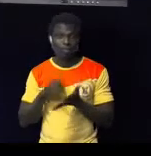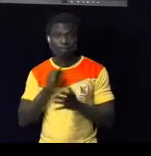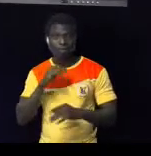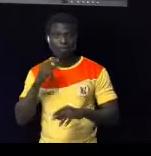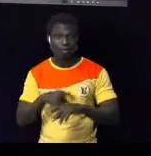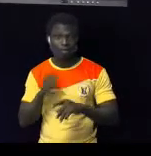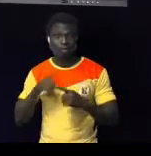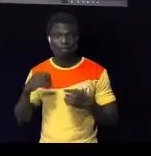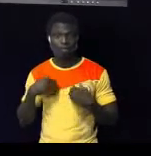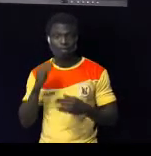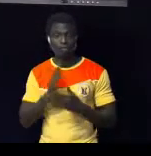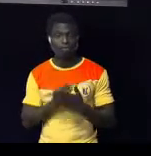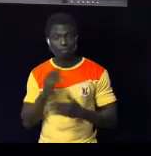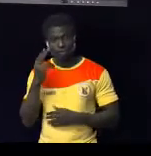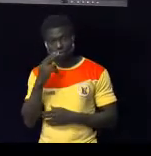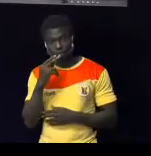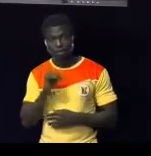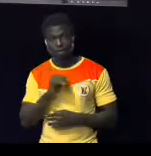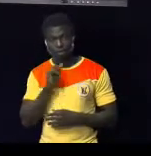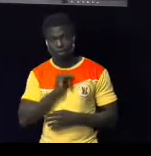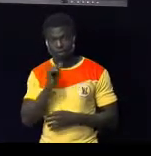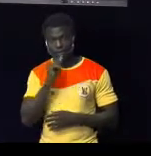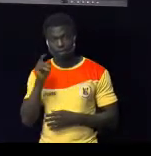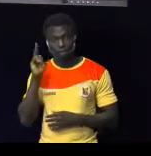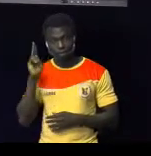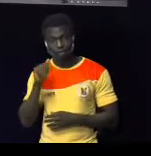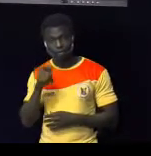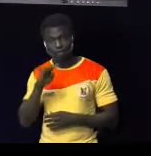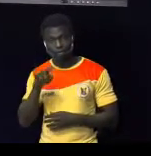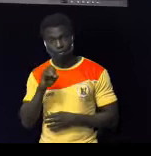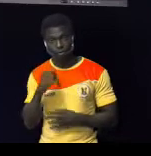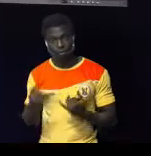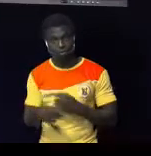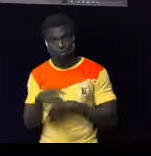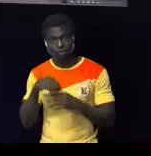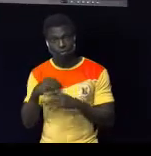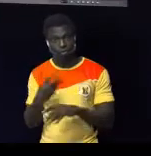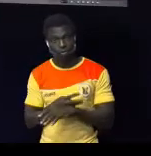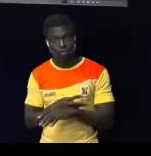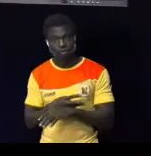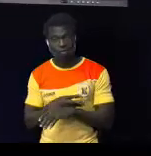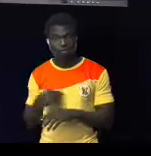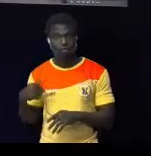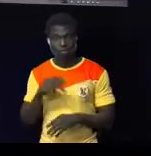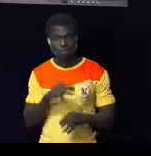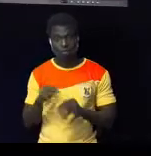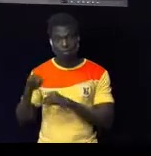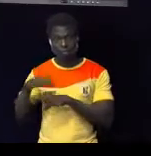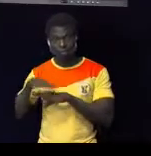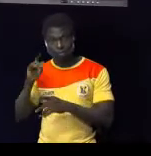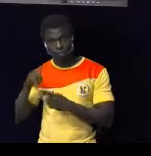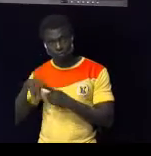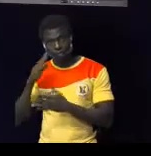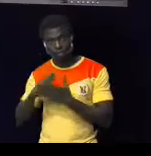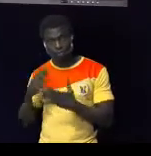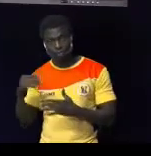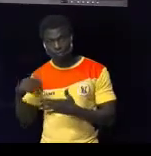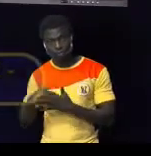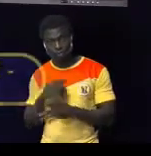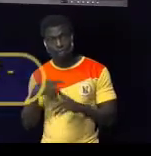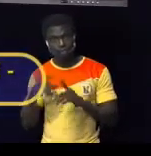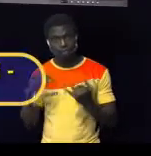that means it is time to have some fun. I am Uncle Agbaje. Today in mathematics, well, we are moving on to something